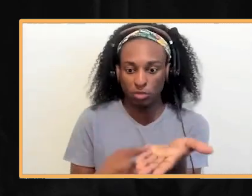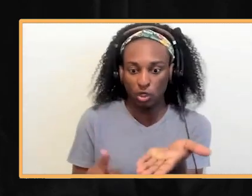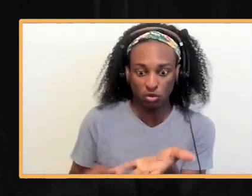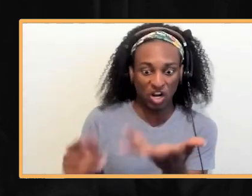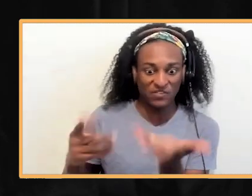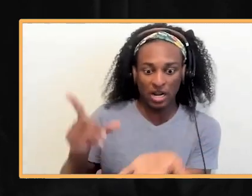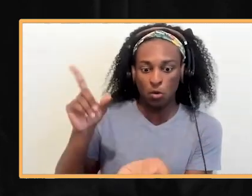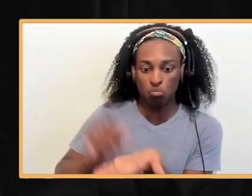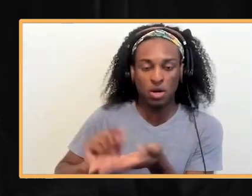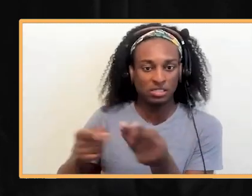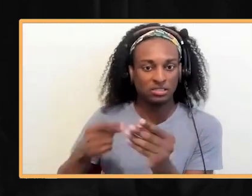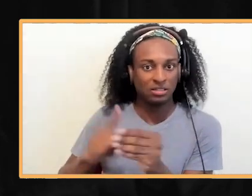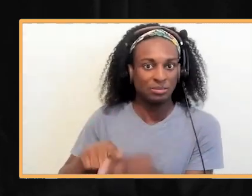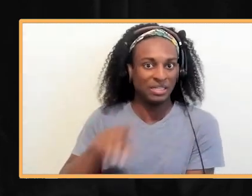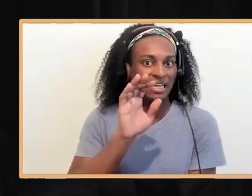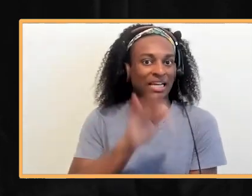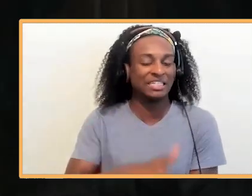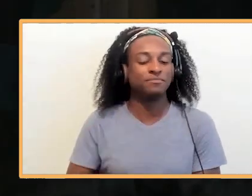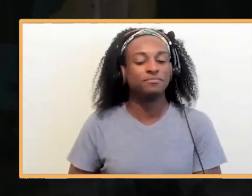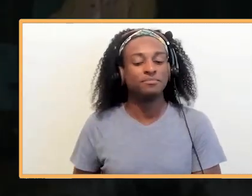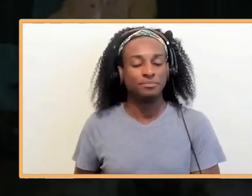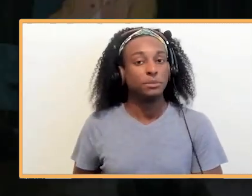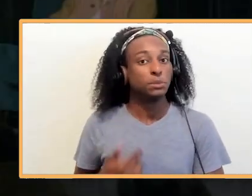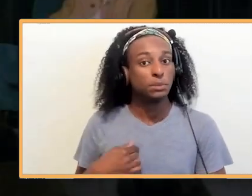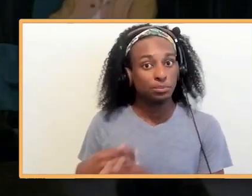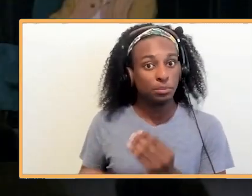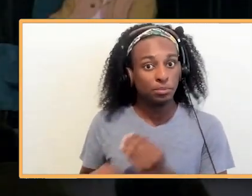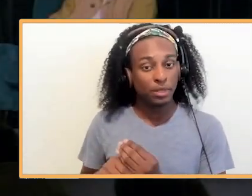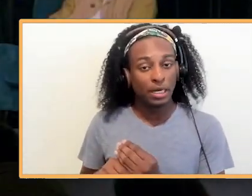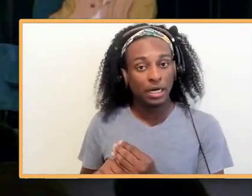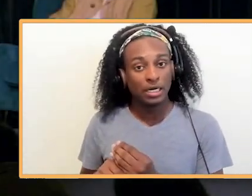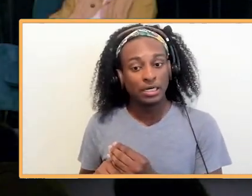say is that I think that we see more